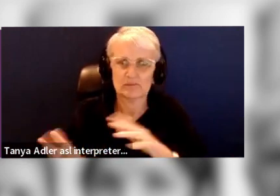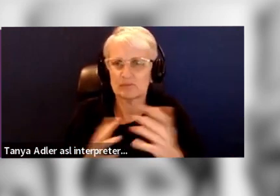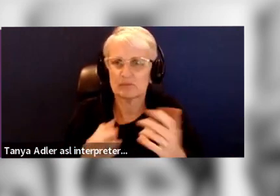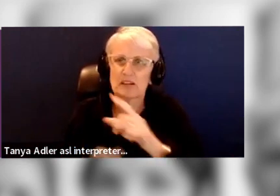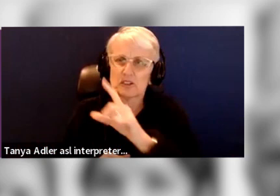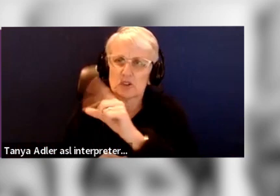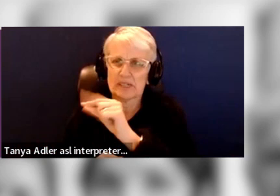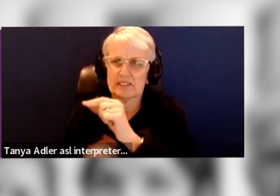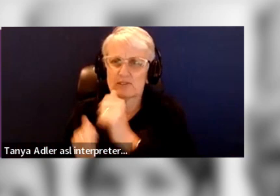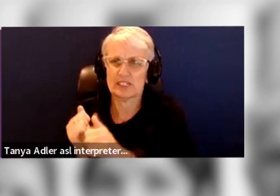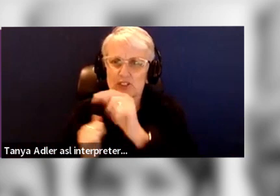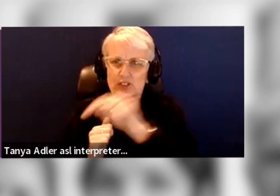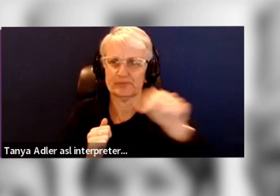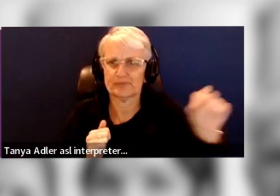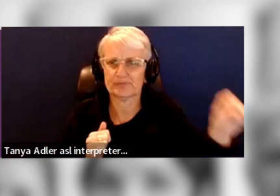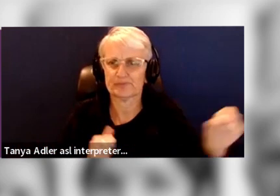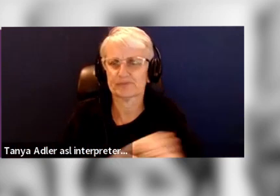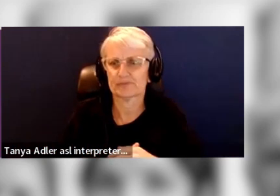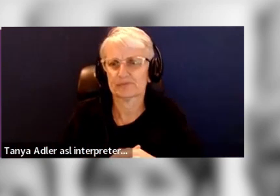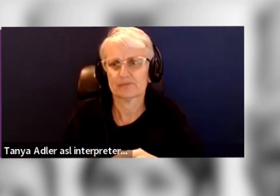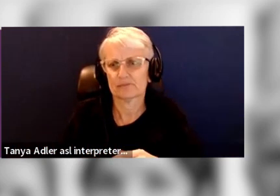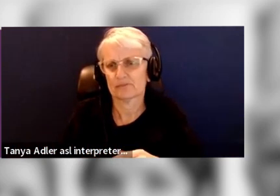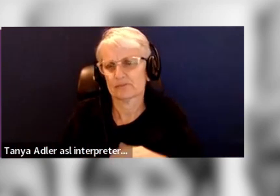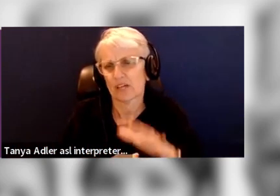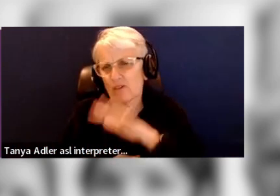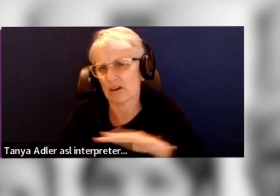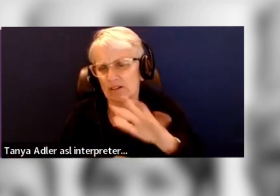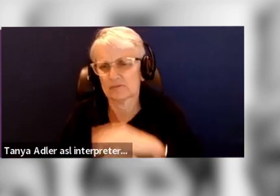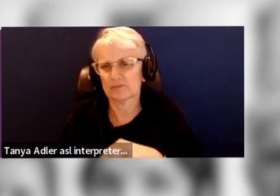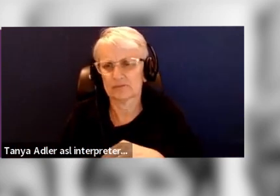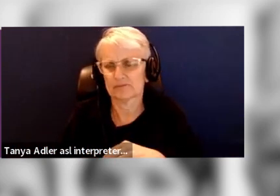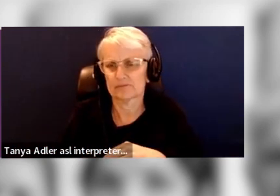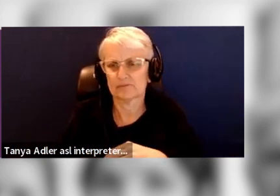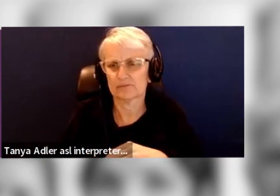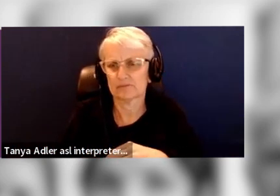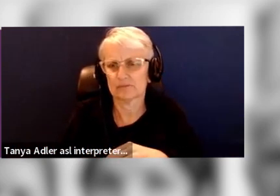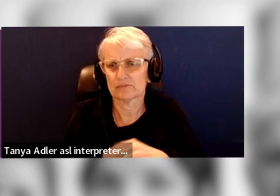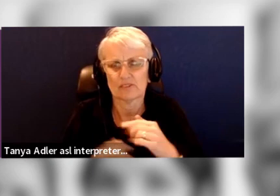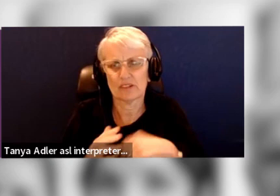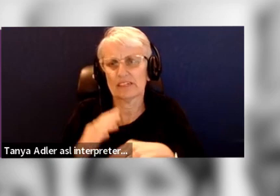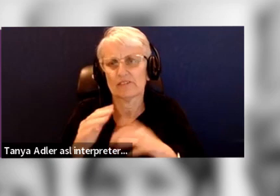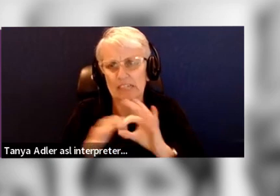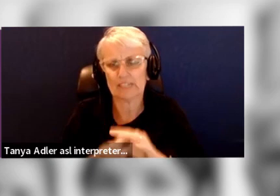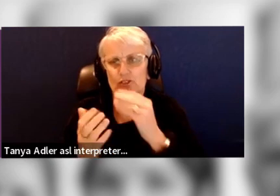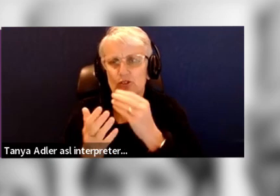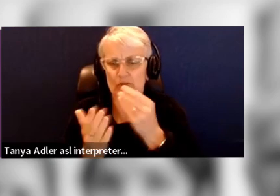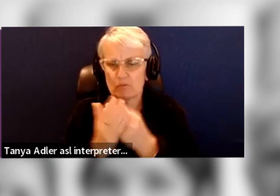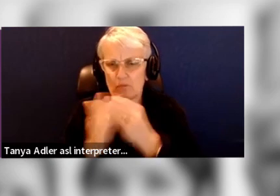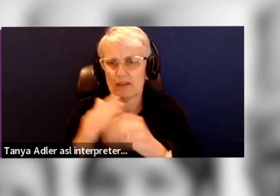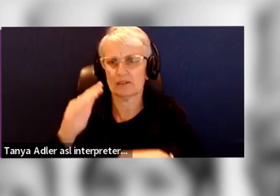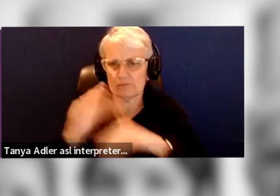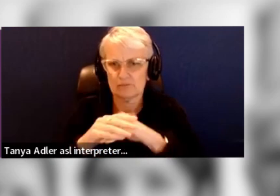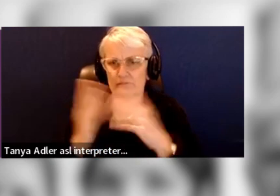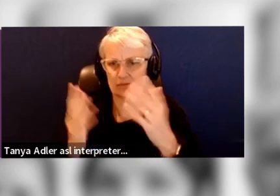regional innovation center. But there's no, the maximum is due to the seed funding only. And then the amount of